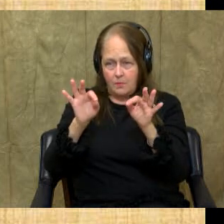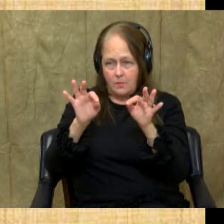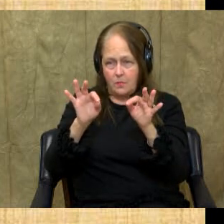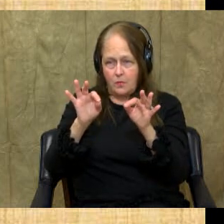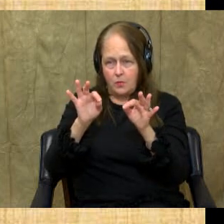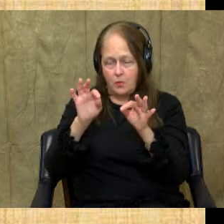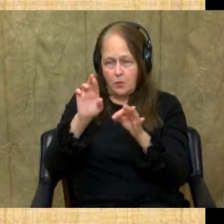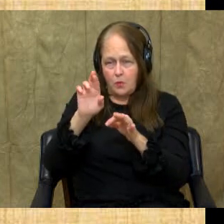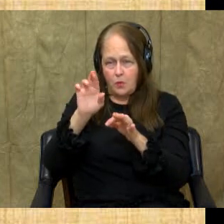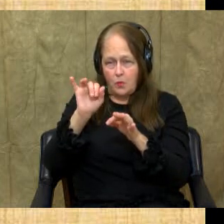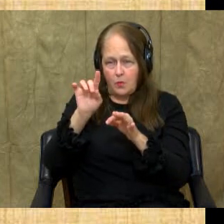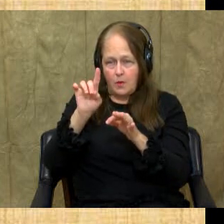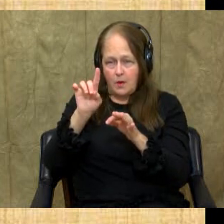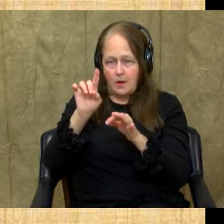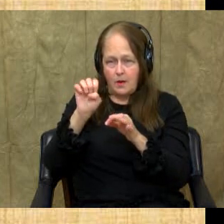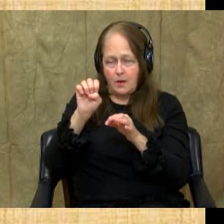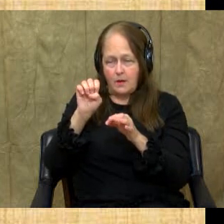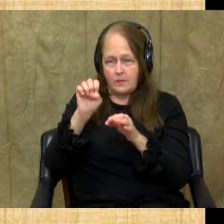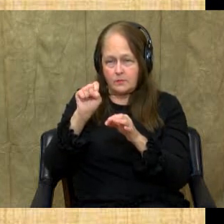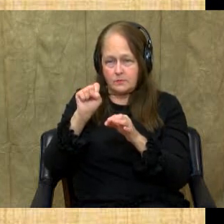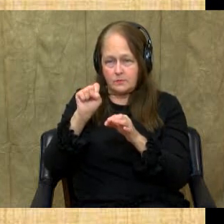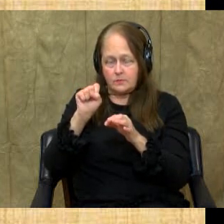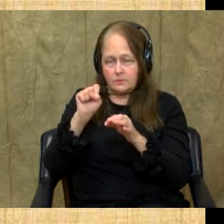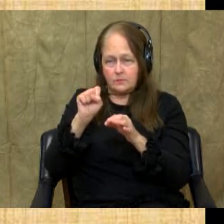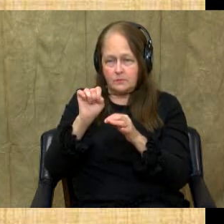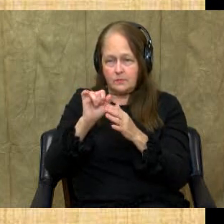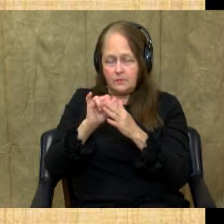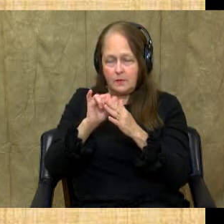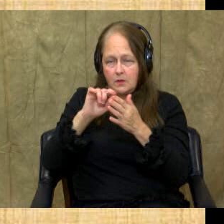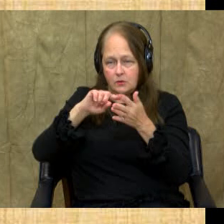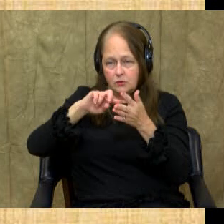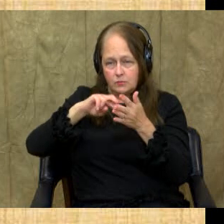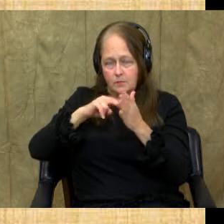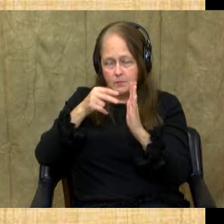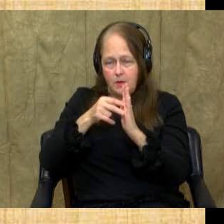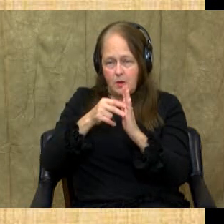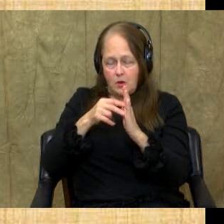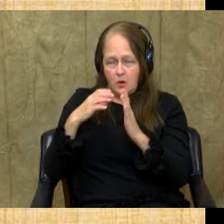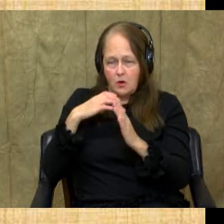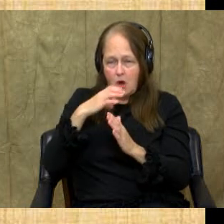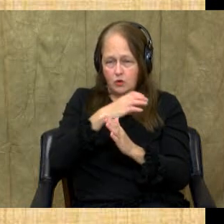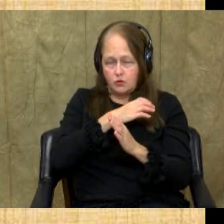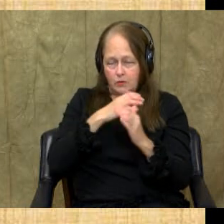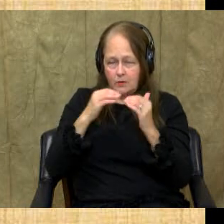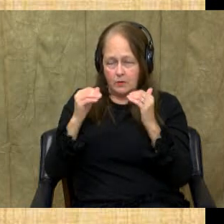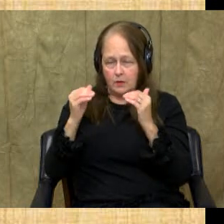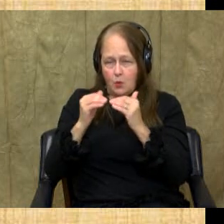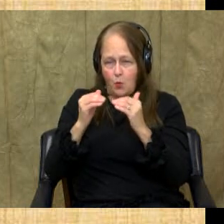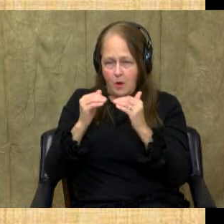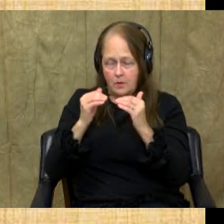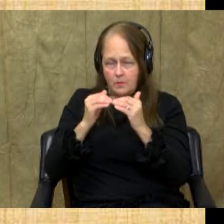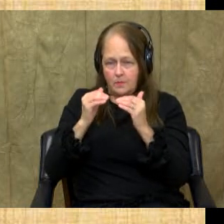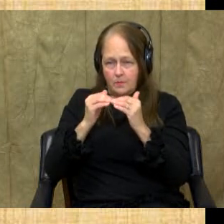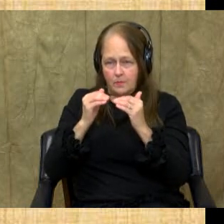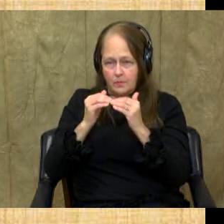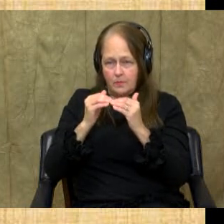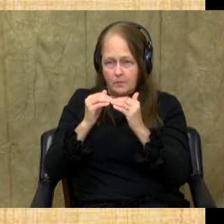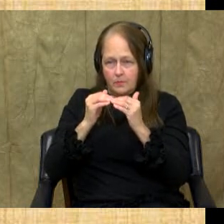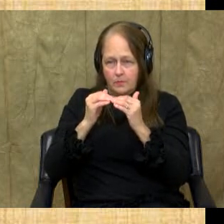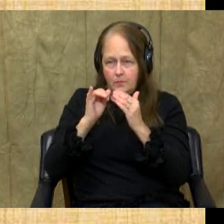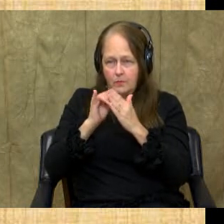combined ideas about independence with the teachings of Islam. All right, so now it is 1960. We